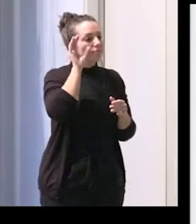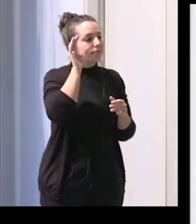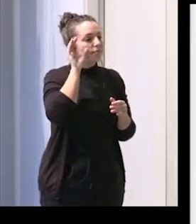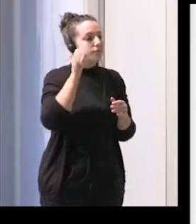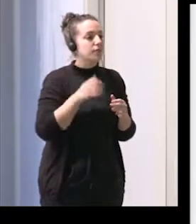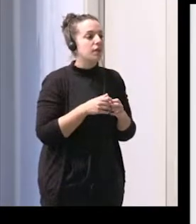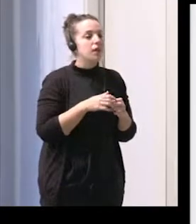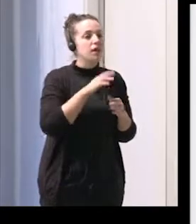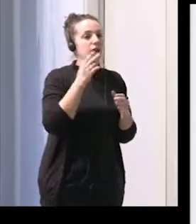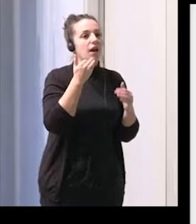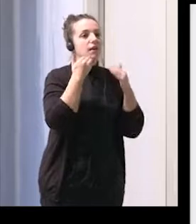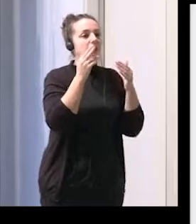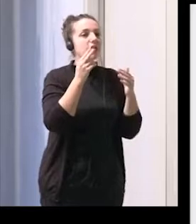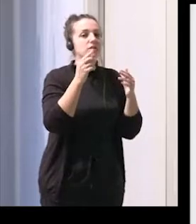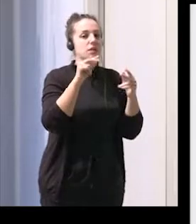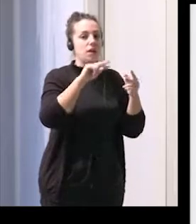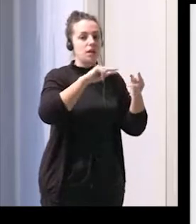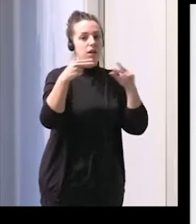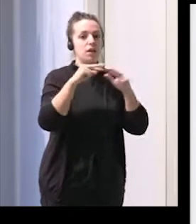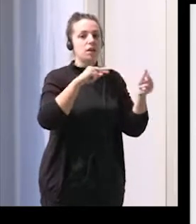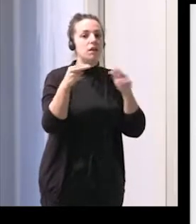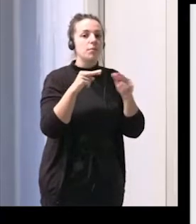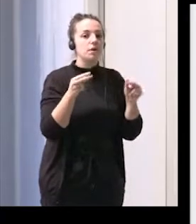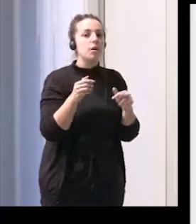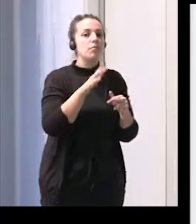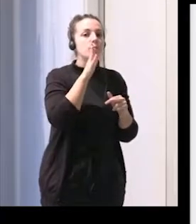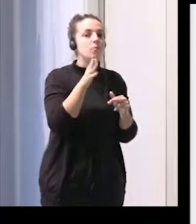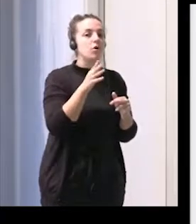the interpreter for helping me carry